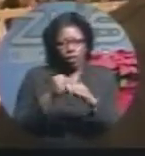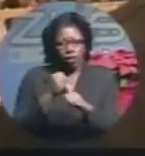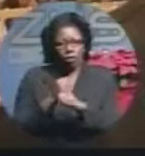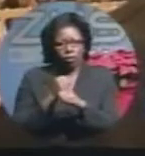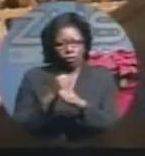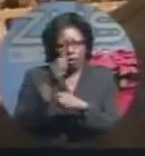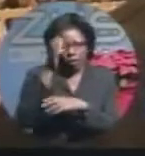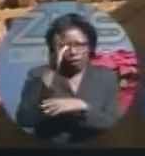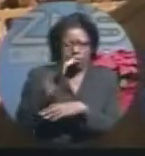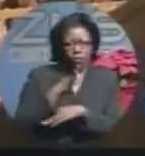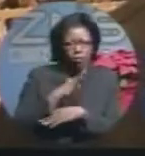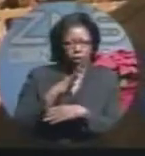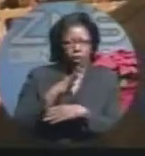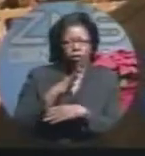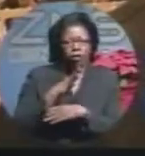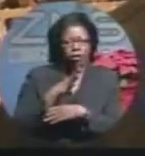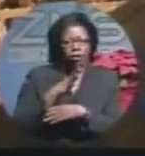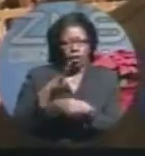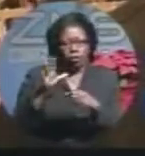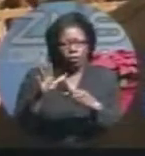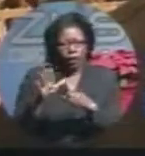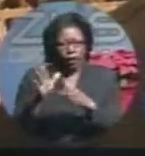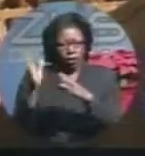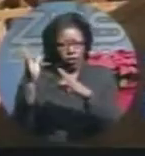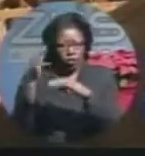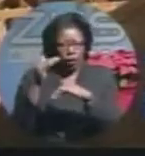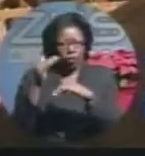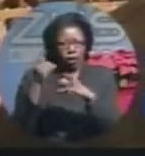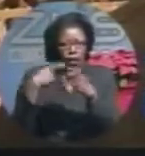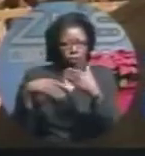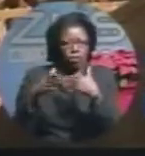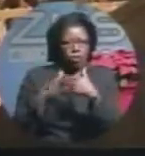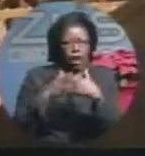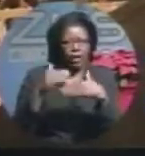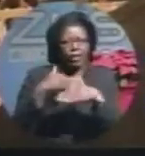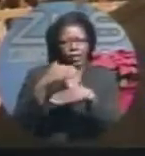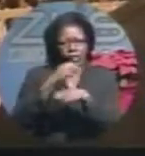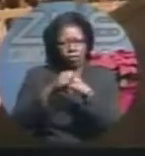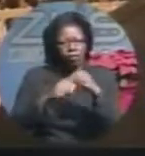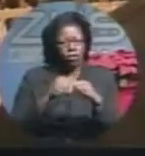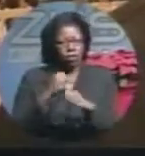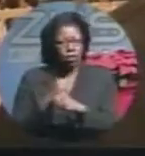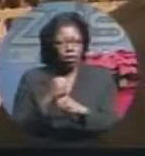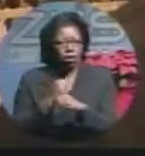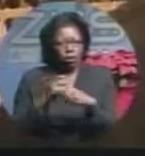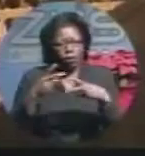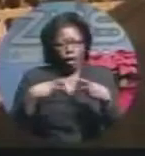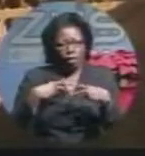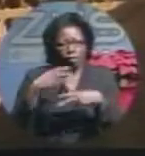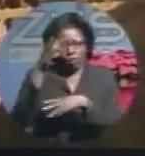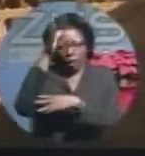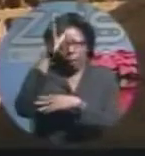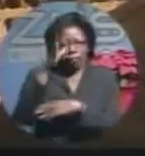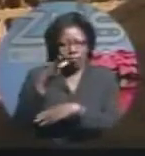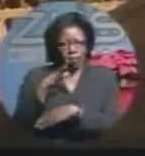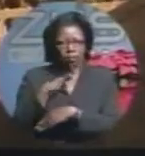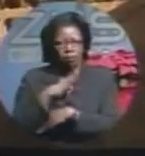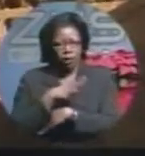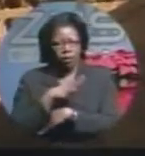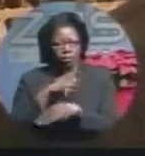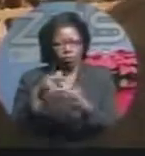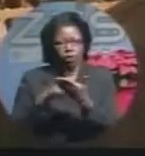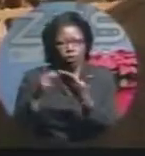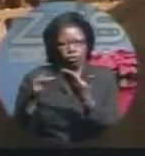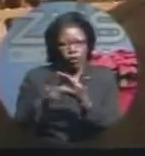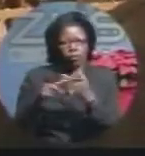gymnastics, but we expect fully that, you know, we'll come back next year when they come back, that we'll have some men, a men program